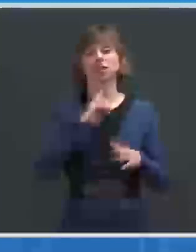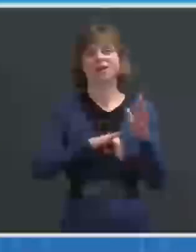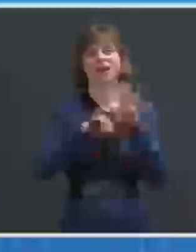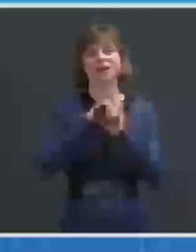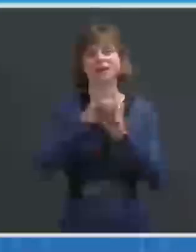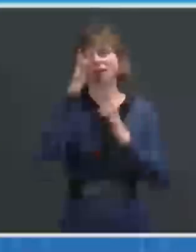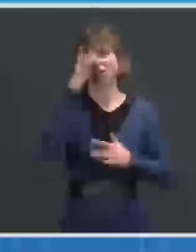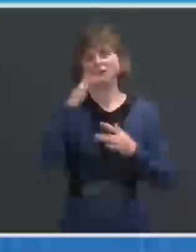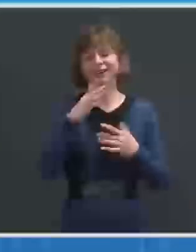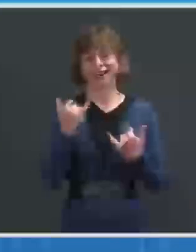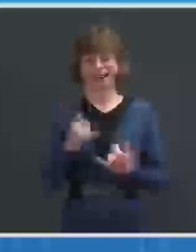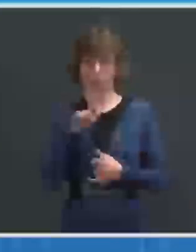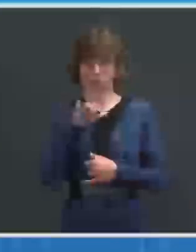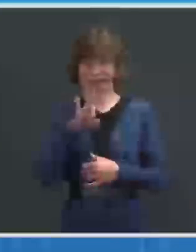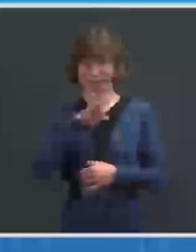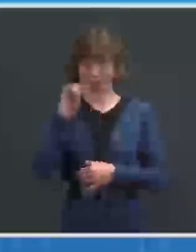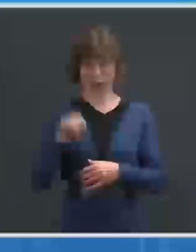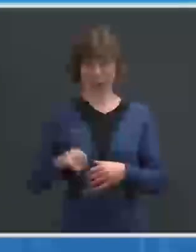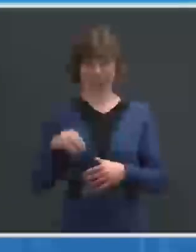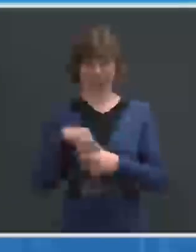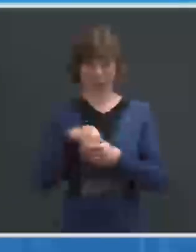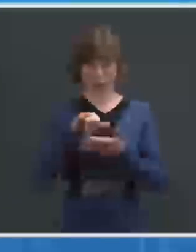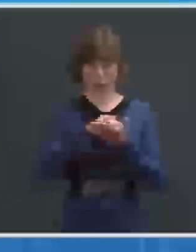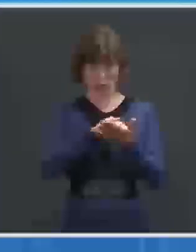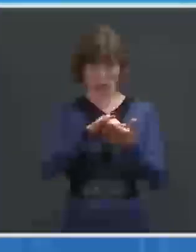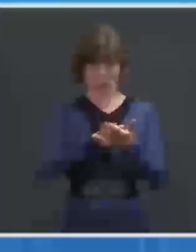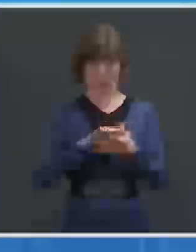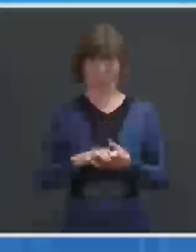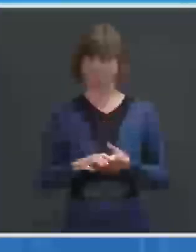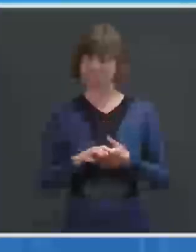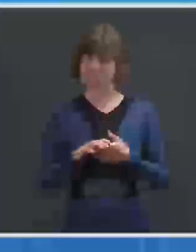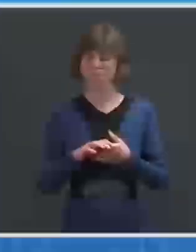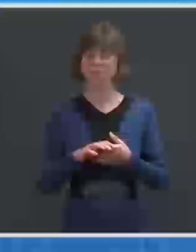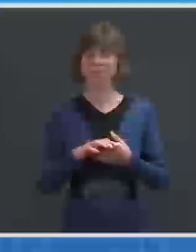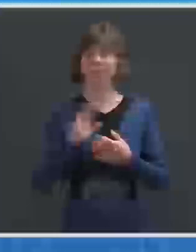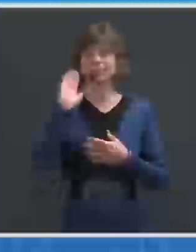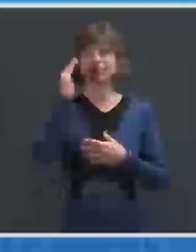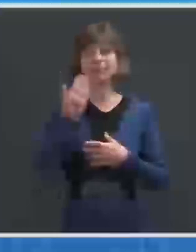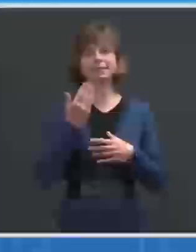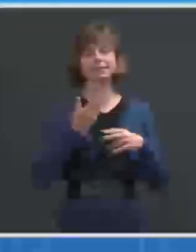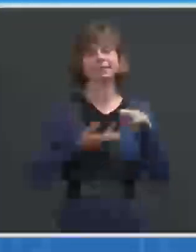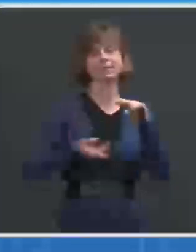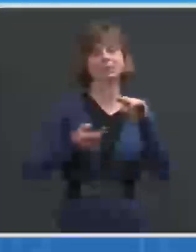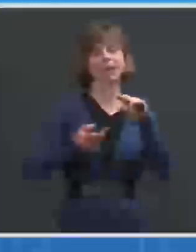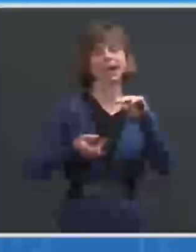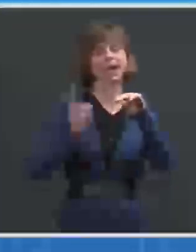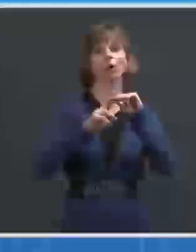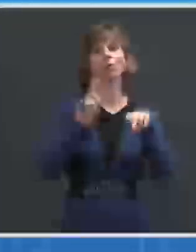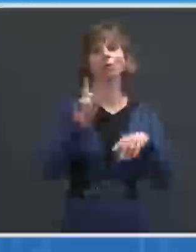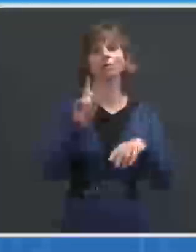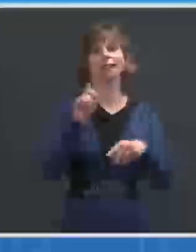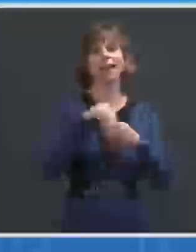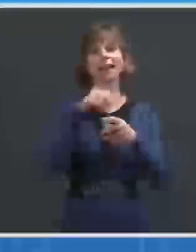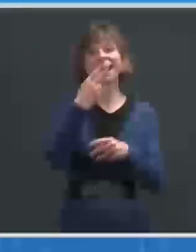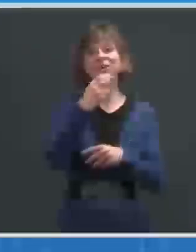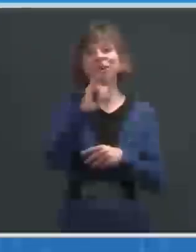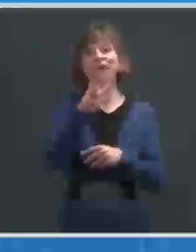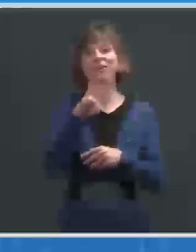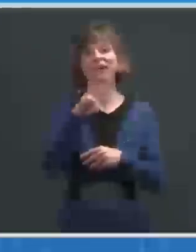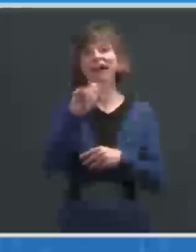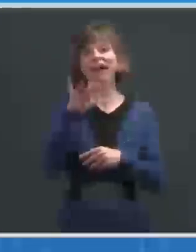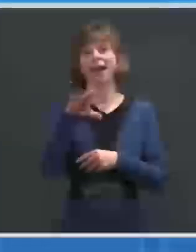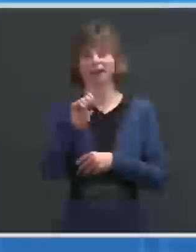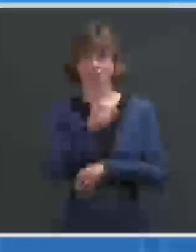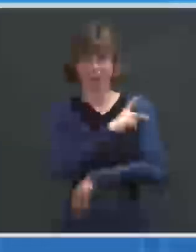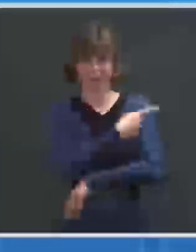about 28% in New York, and it seems to have arisen in an HIV/AIDS patient, indicating the